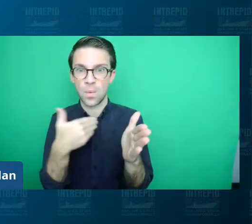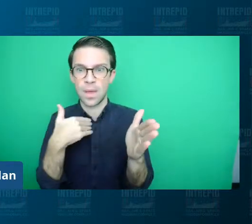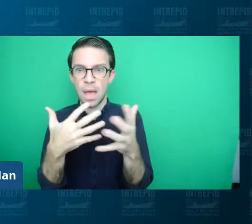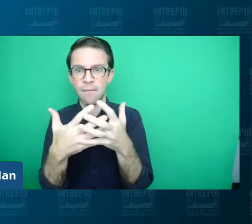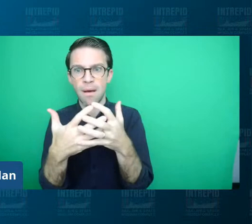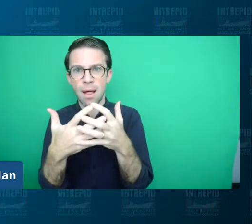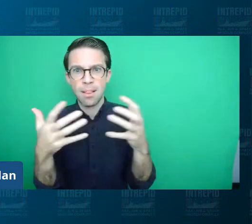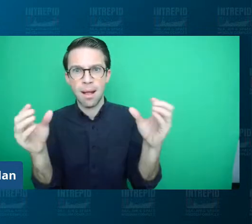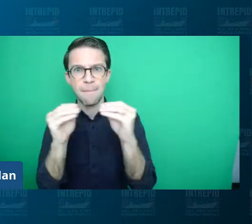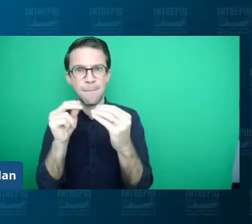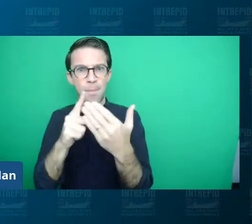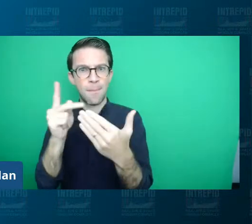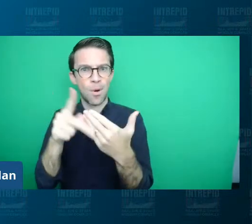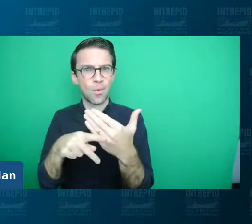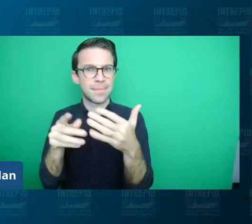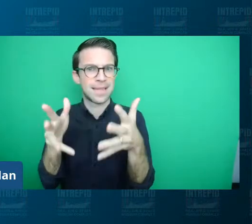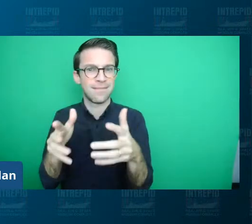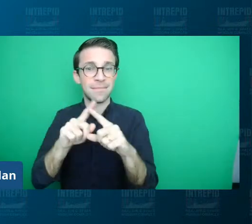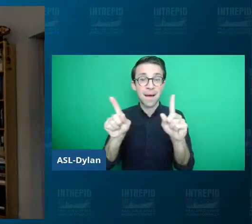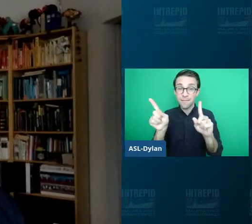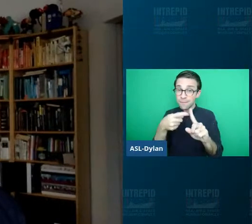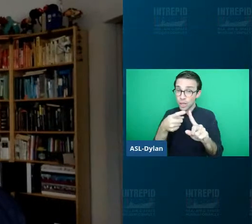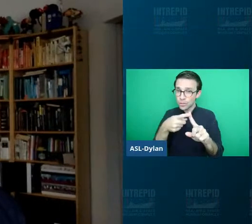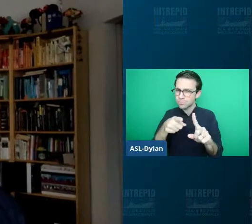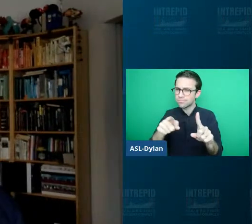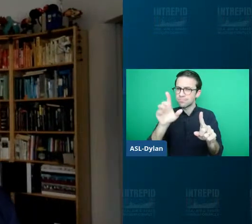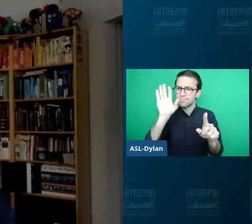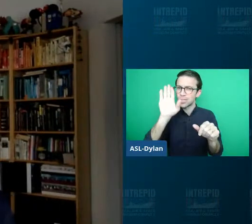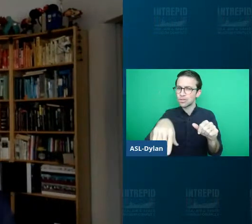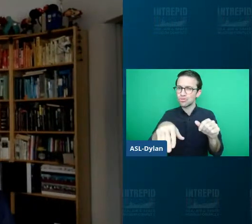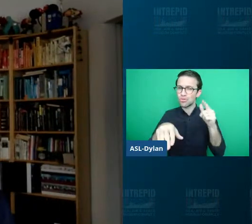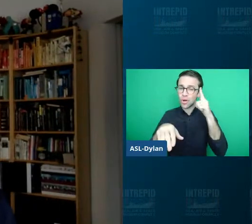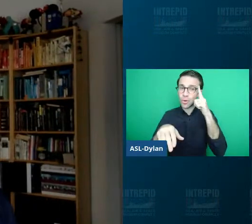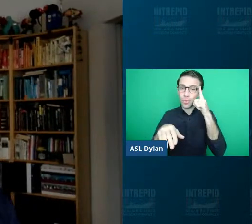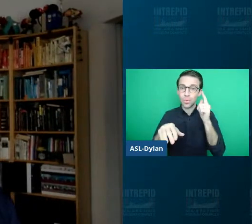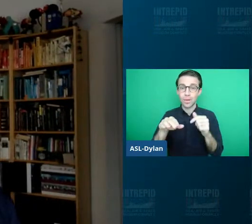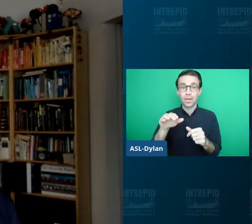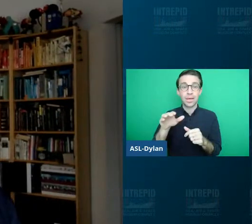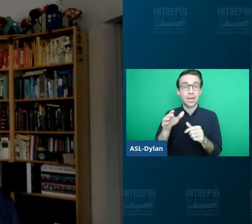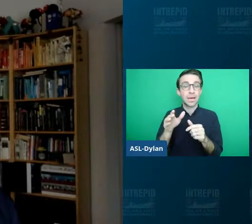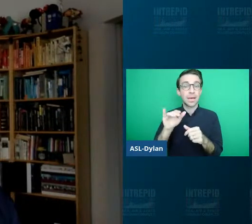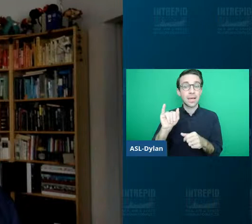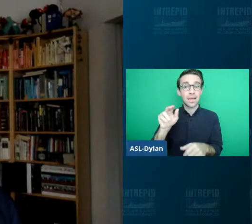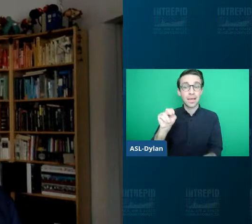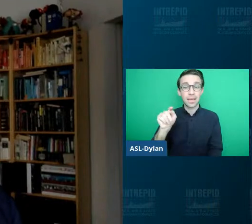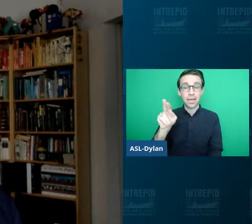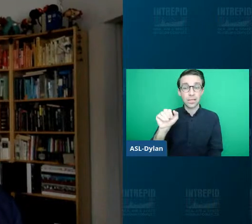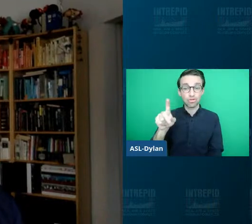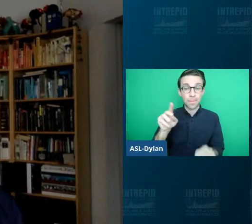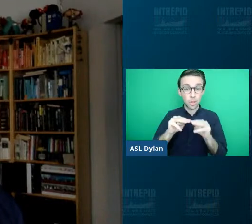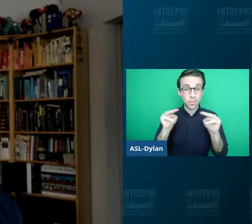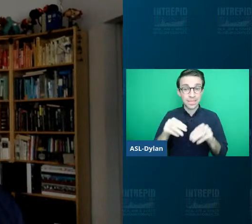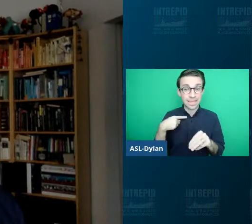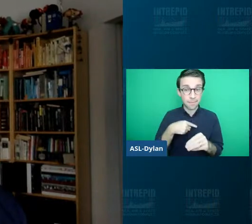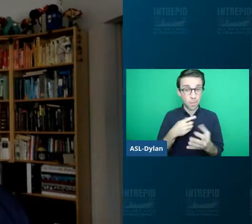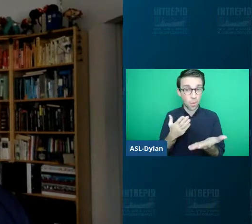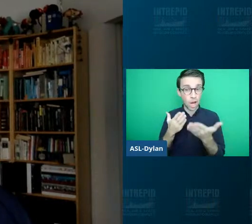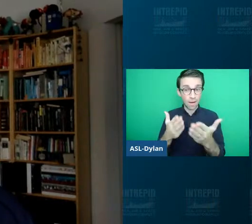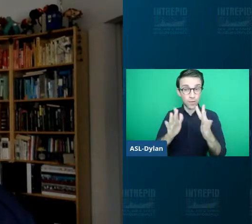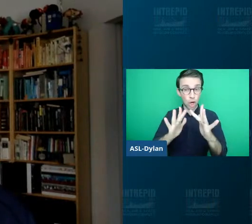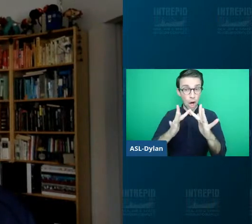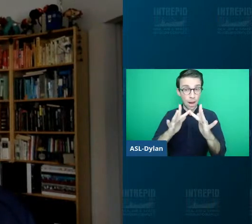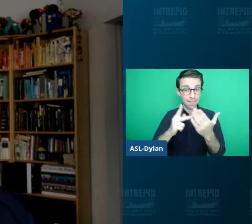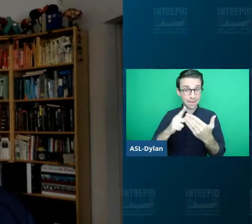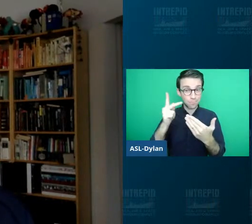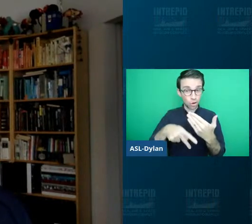more amazing programming coming up. But first, did you know that the Intrepid Sea, Air, and Space Museum offers virtual programs